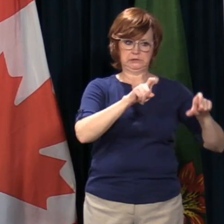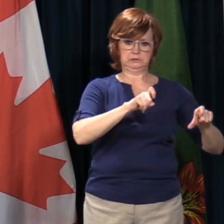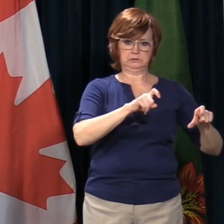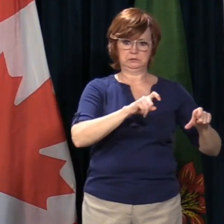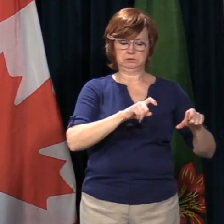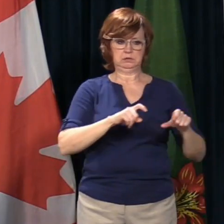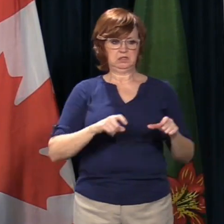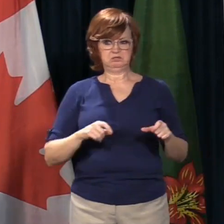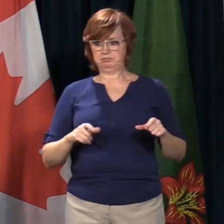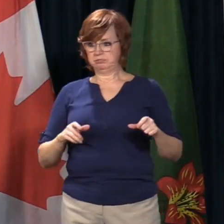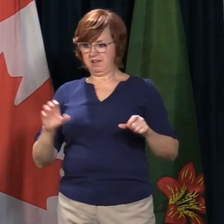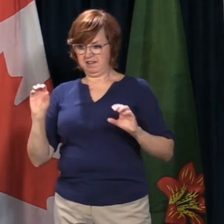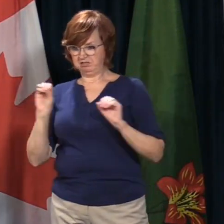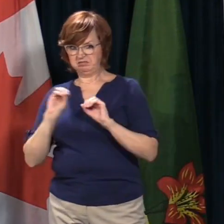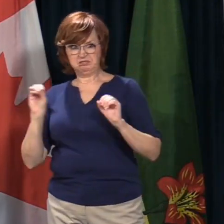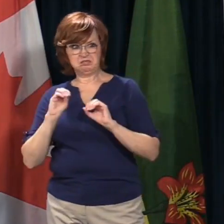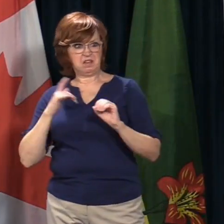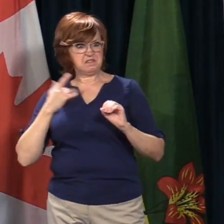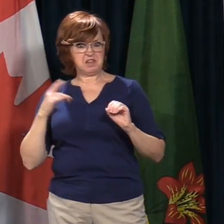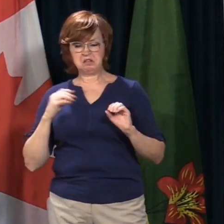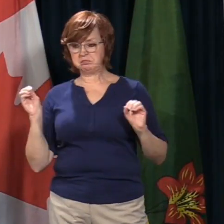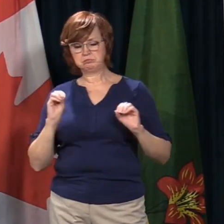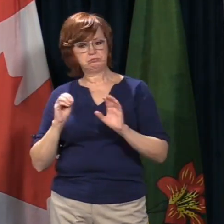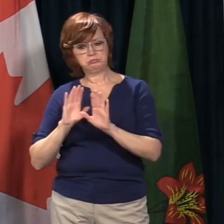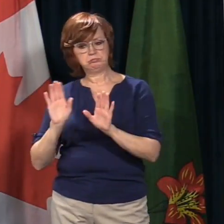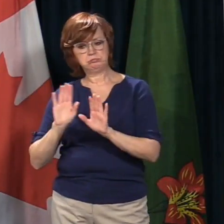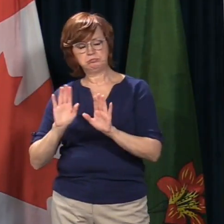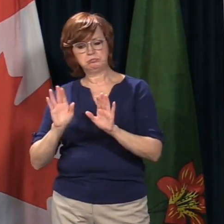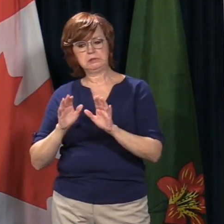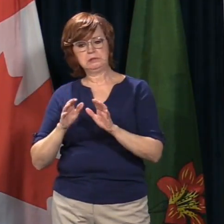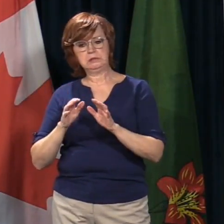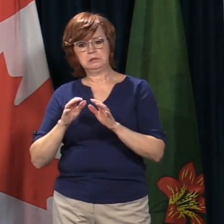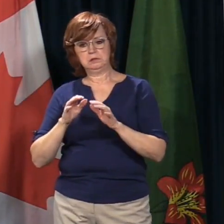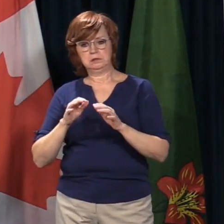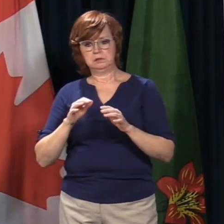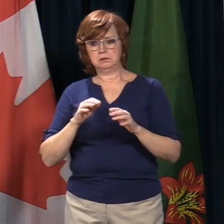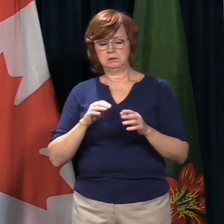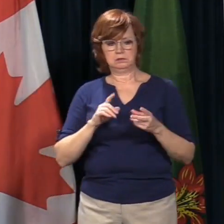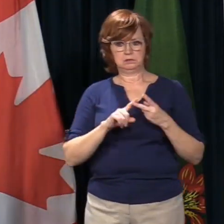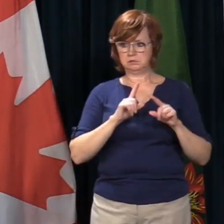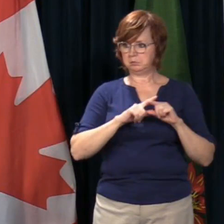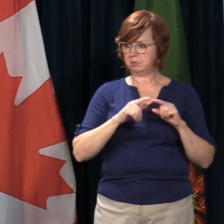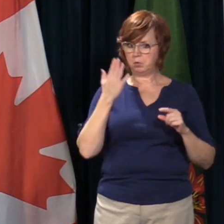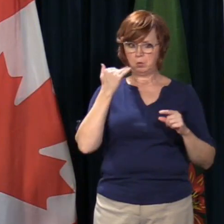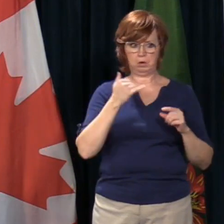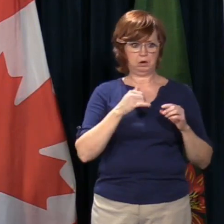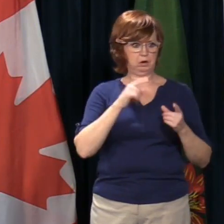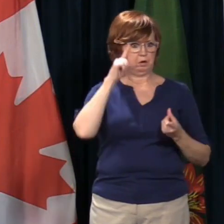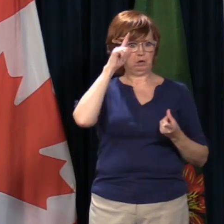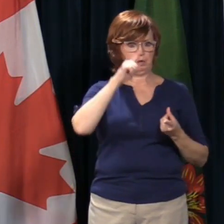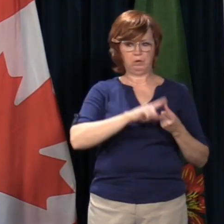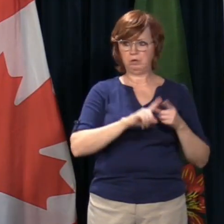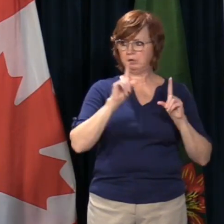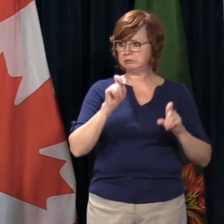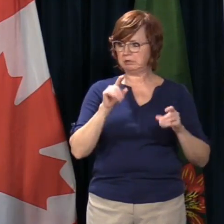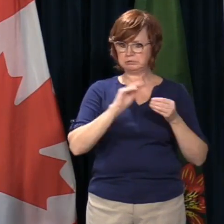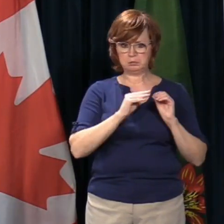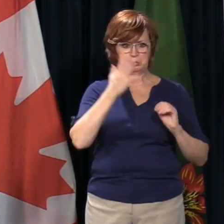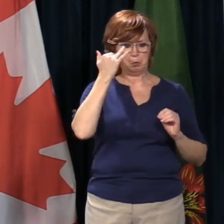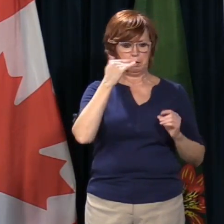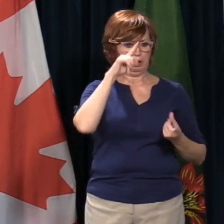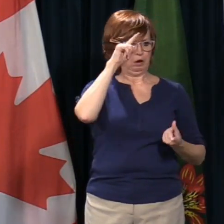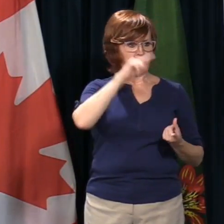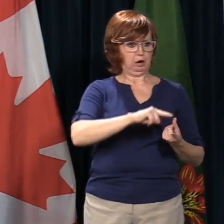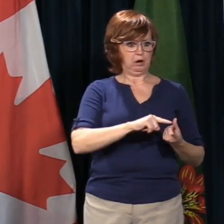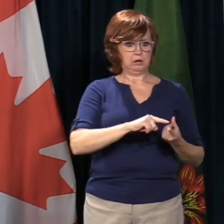early on in this. Why our testing numbers are dropped is we're just not seeing people show up with symptoms of COVID-19. We're also seeing, in some